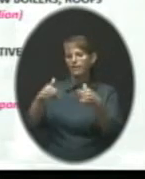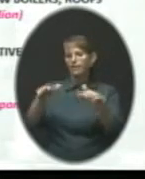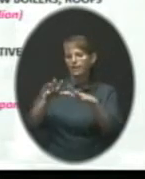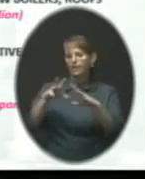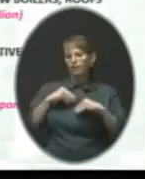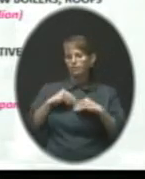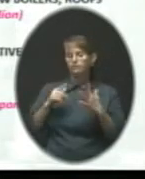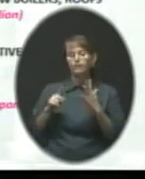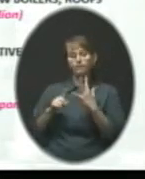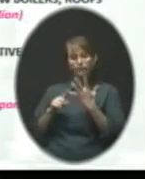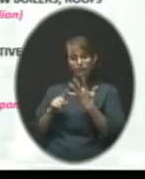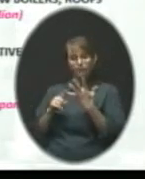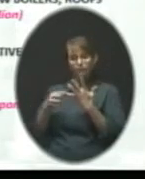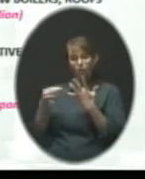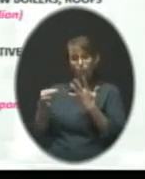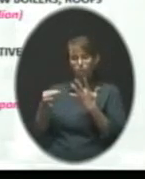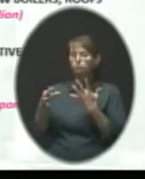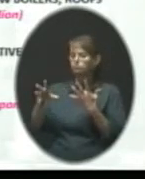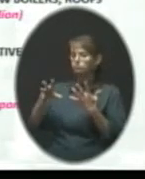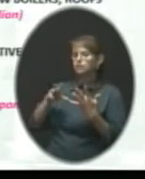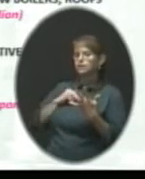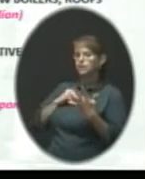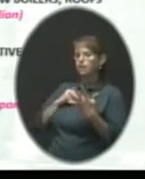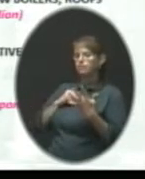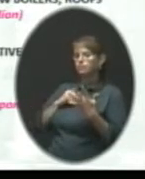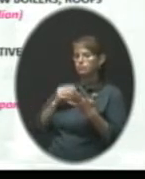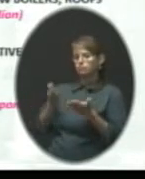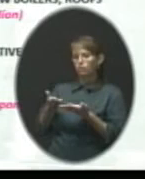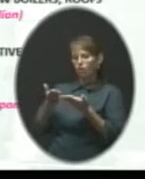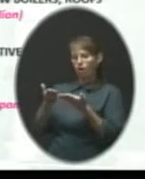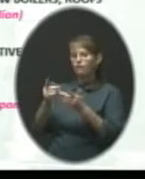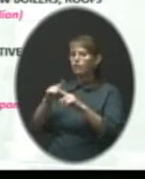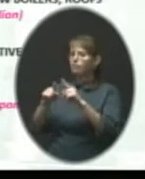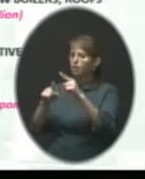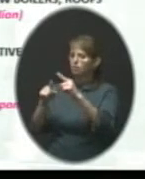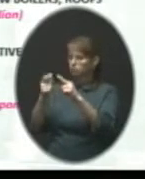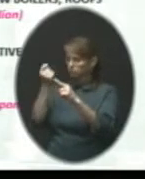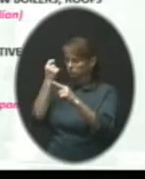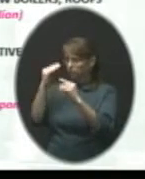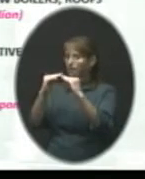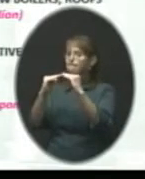offer, but it's below appraised value. So it's